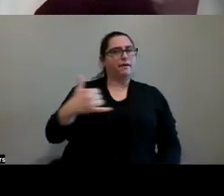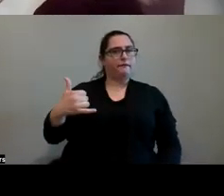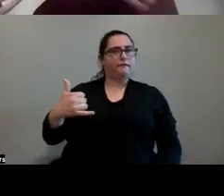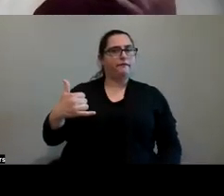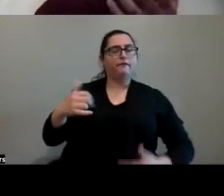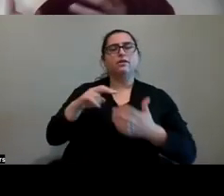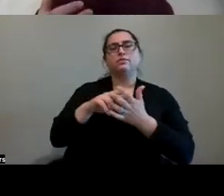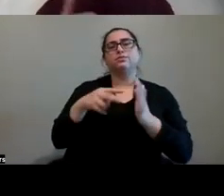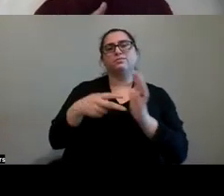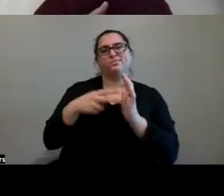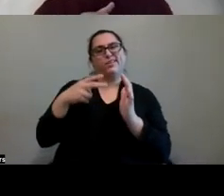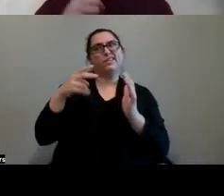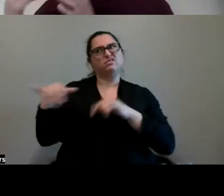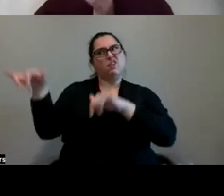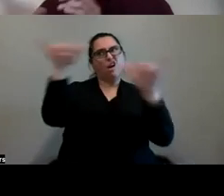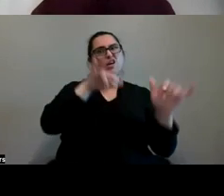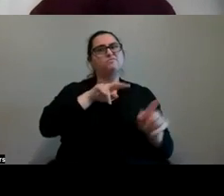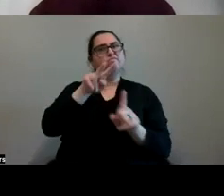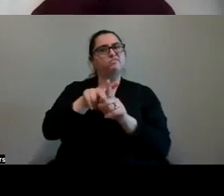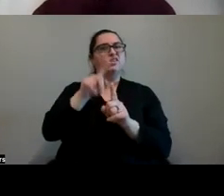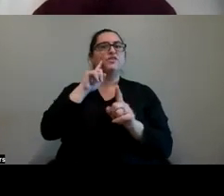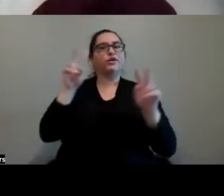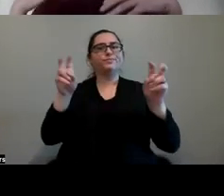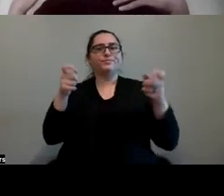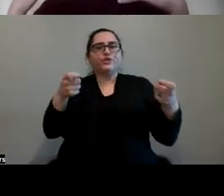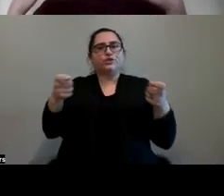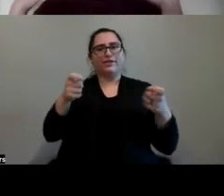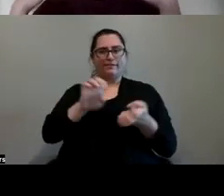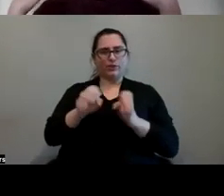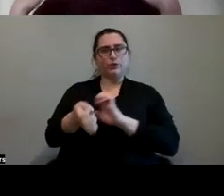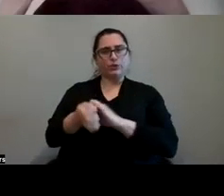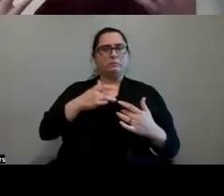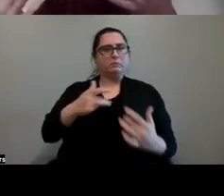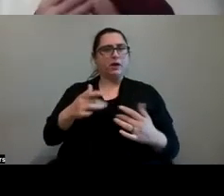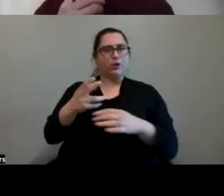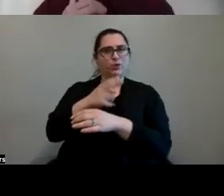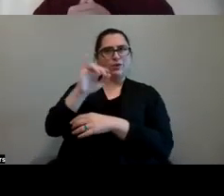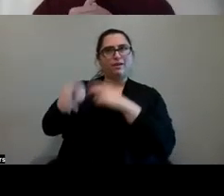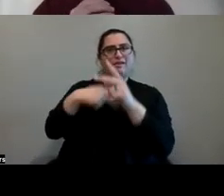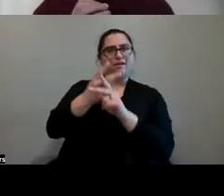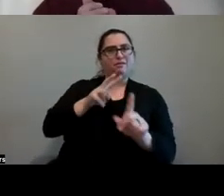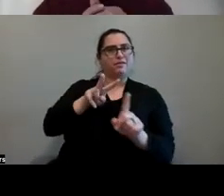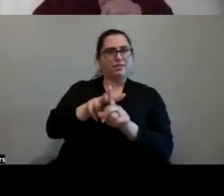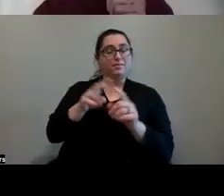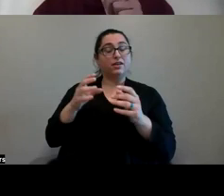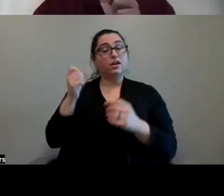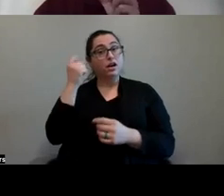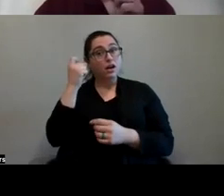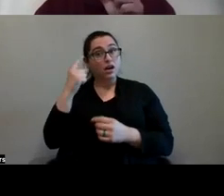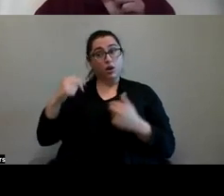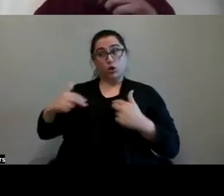a very common application of directed evolution. A lot of therapies are based on human